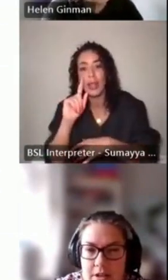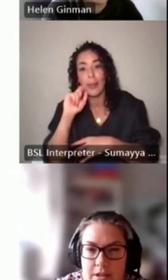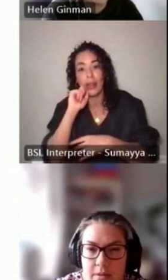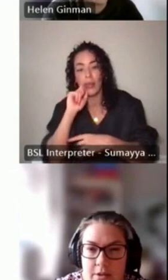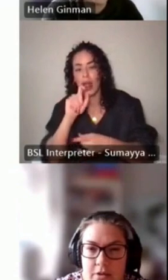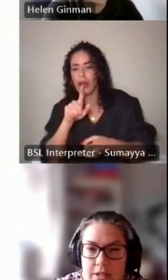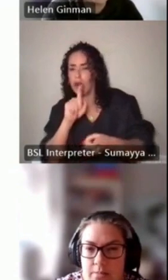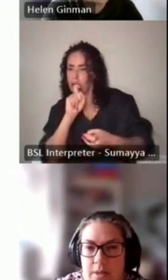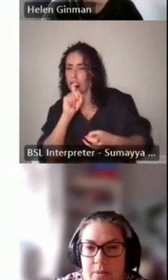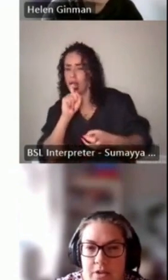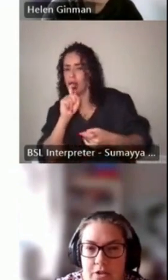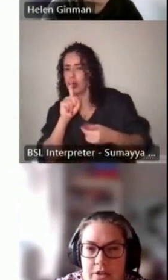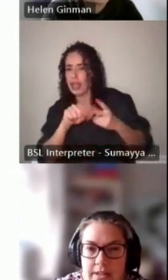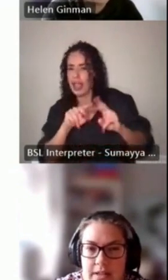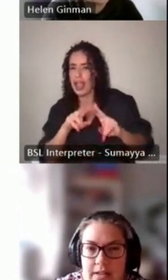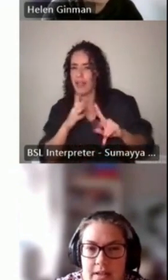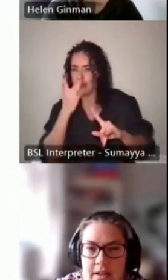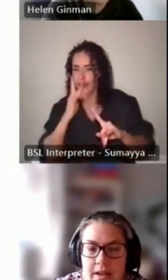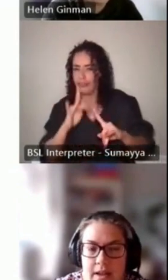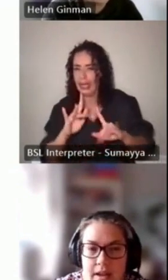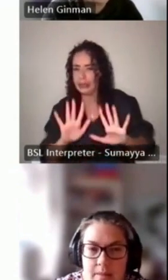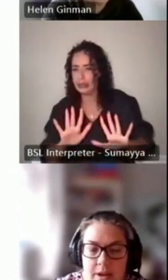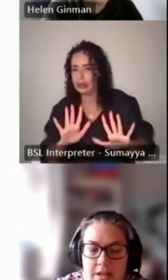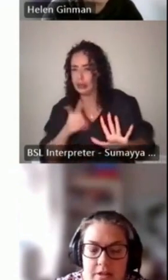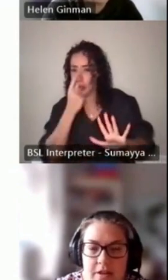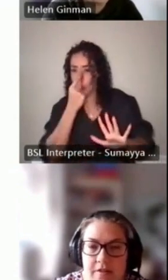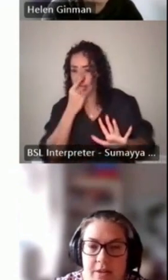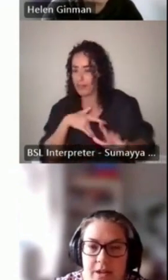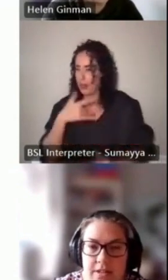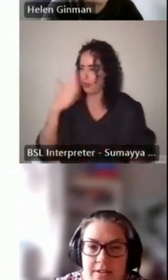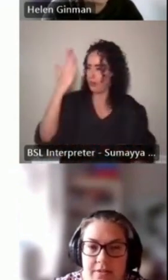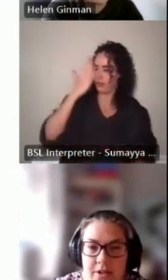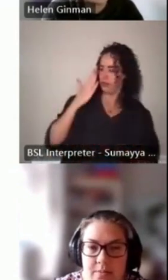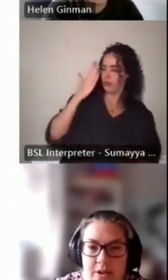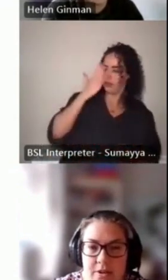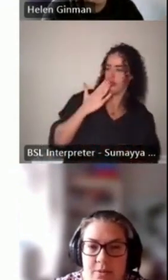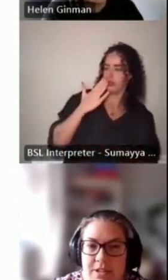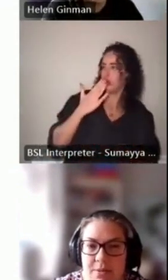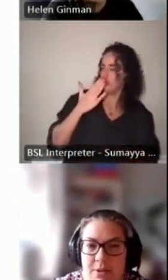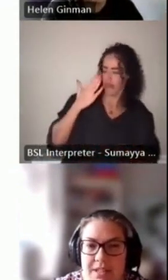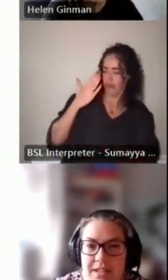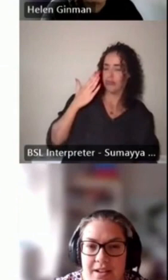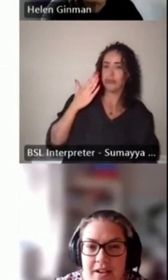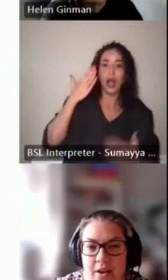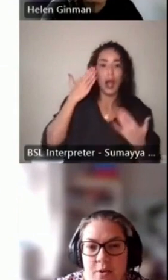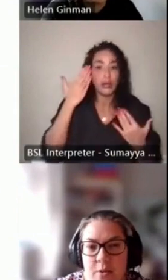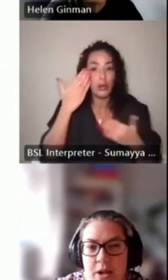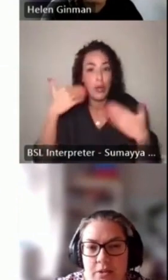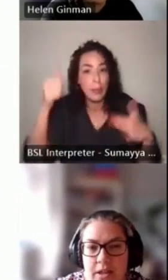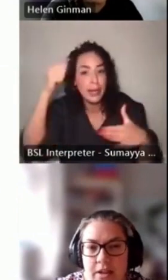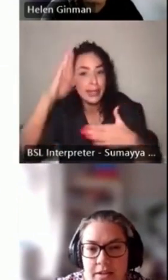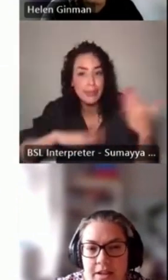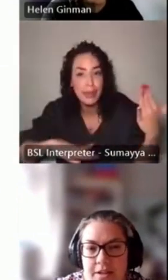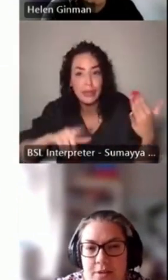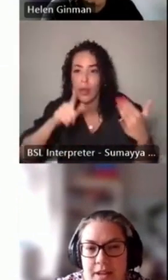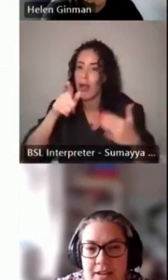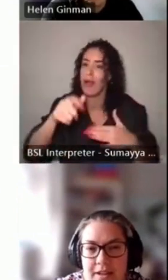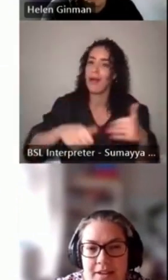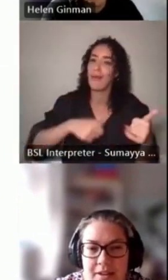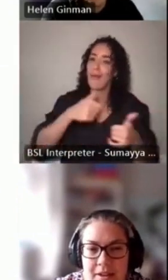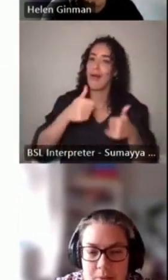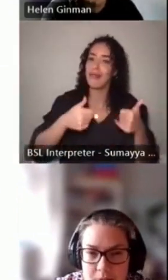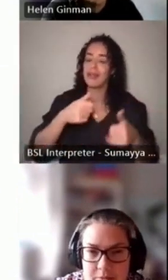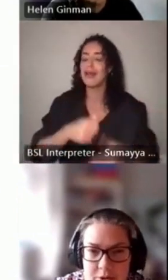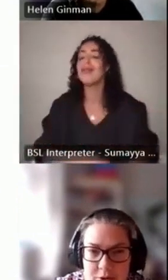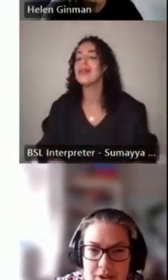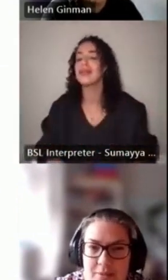it can sometimes come across as a bit patronizing. I don't know if anyone else has ever experienced when someone said, "Oh, well done," and you